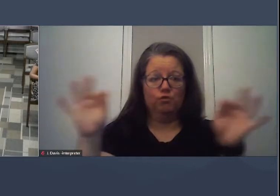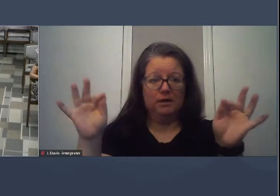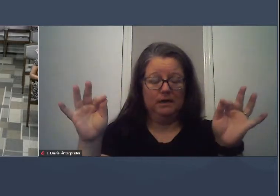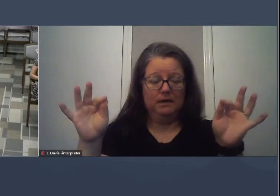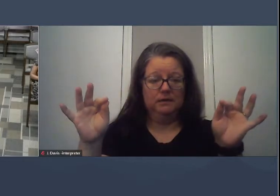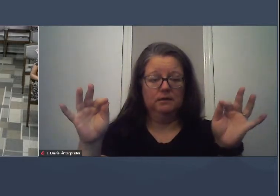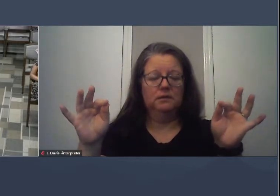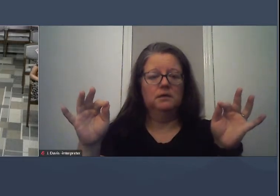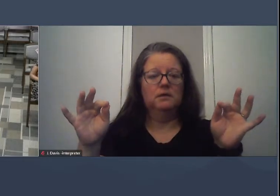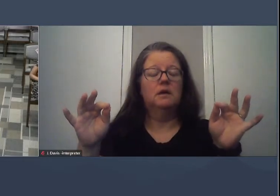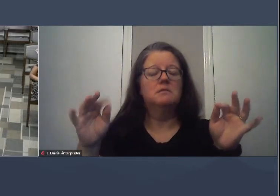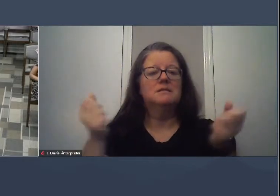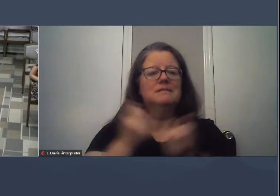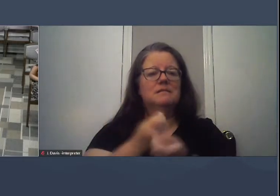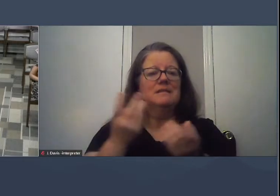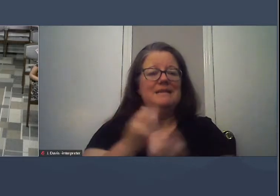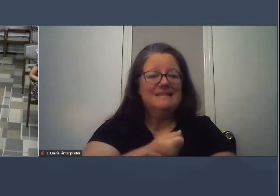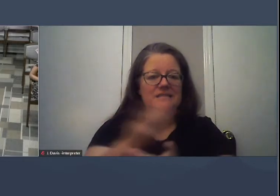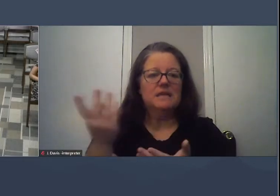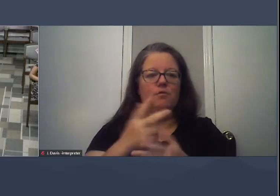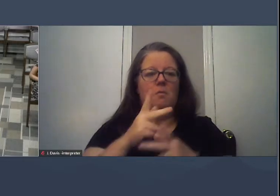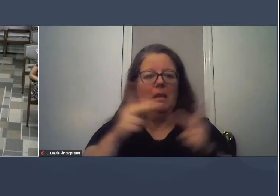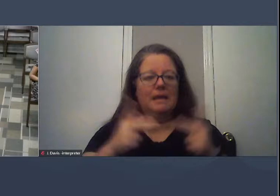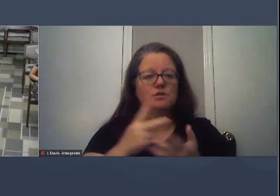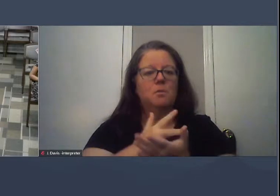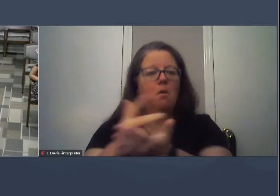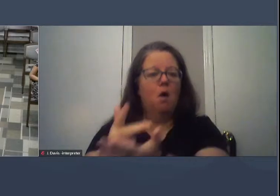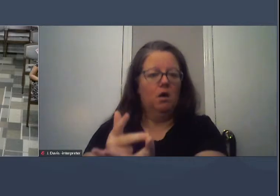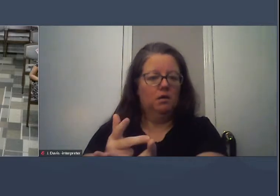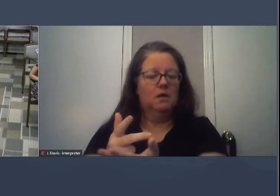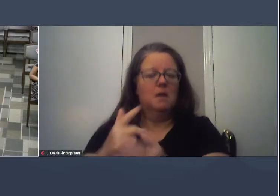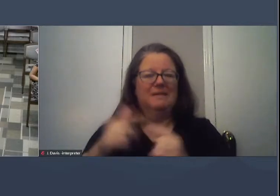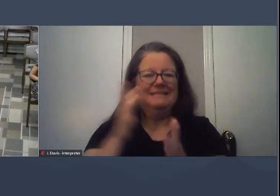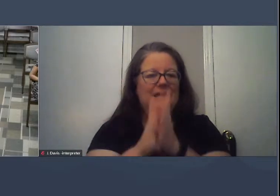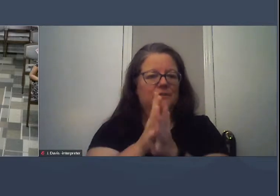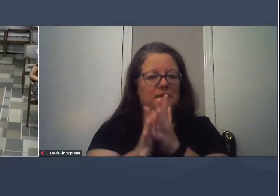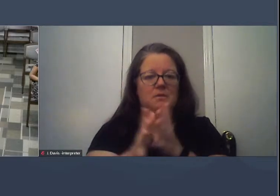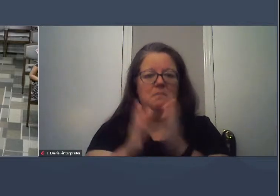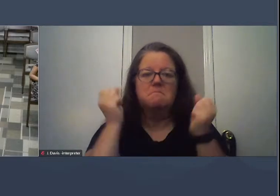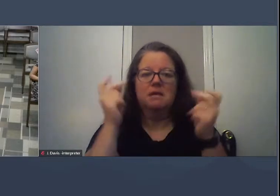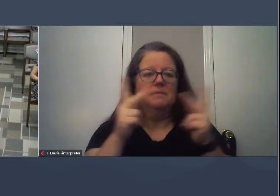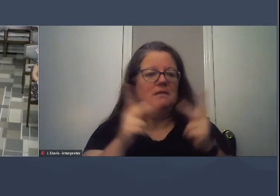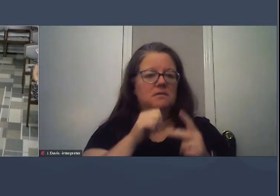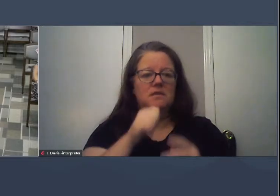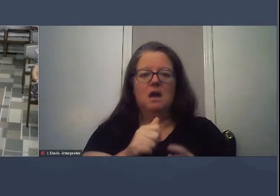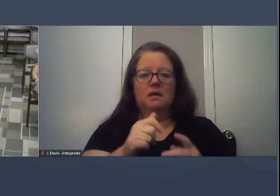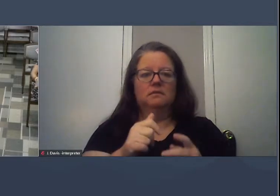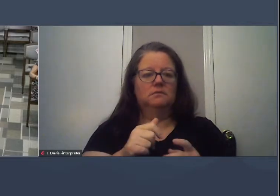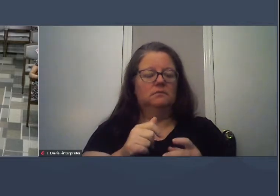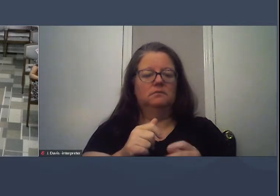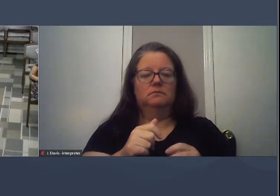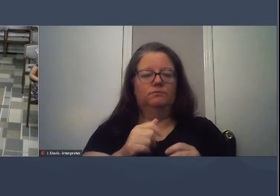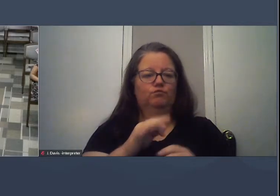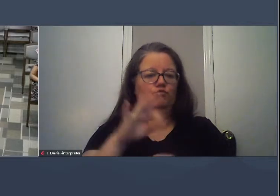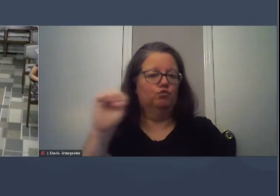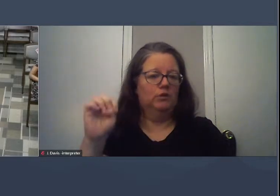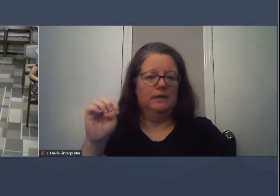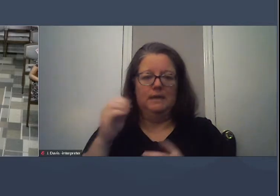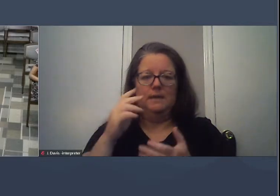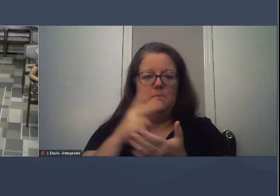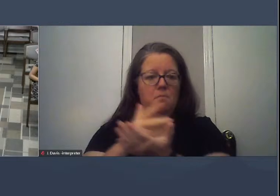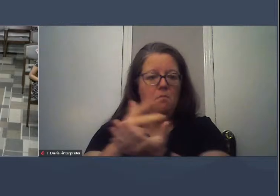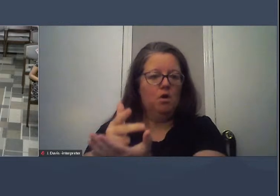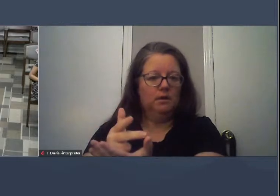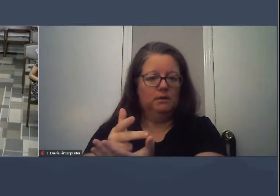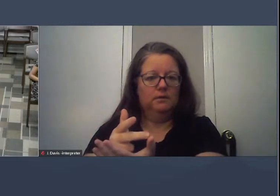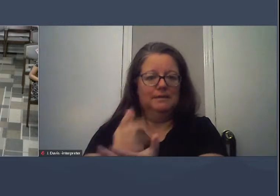are a lot of spaces, as Carol said, downtown to park, but many of which are not free, or if they are, they have a schedule. The parking at the